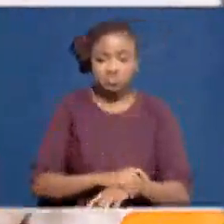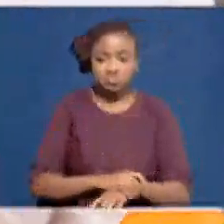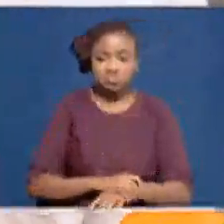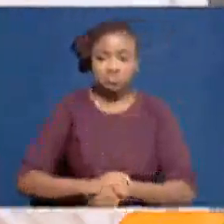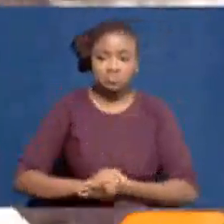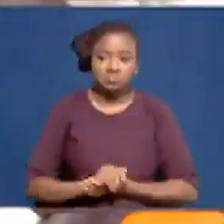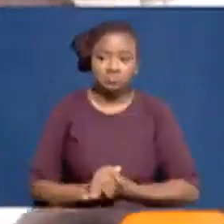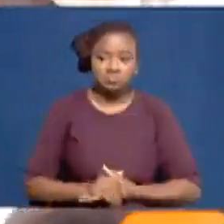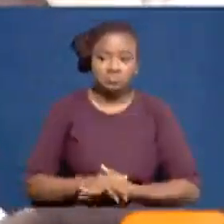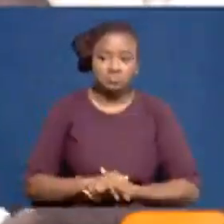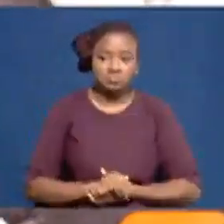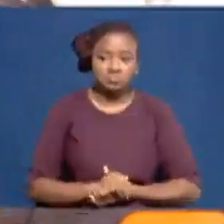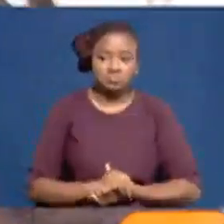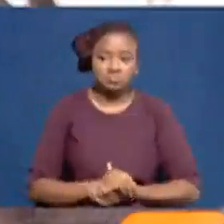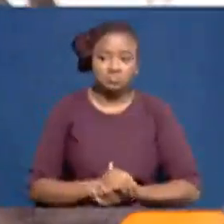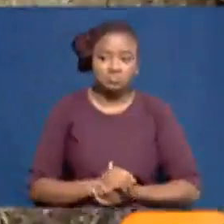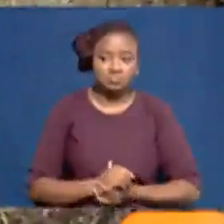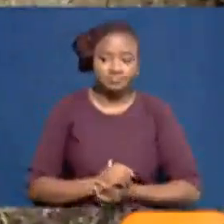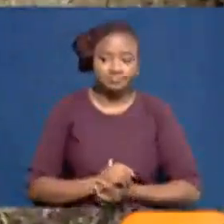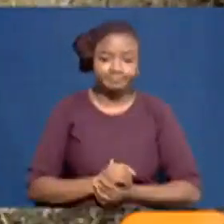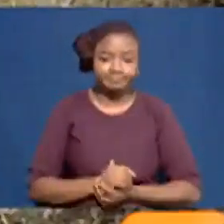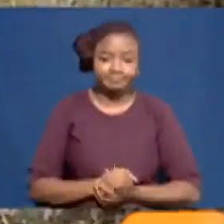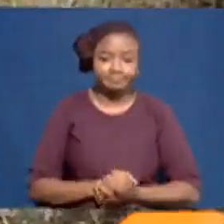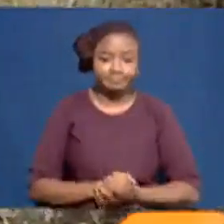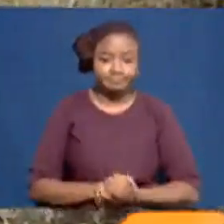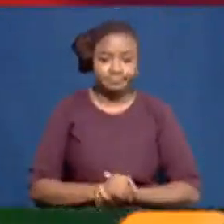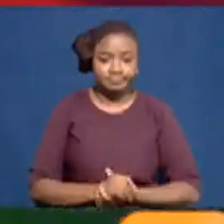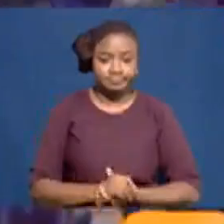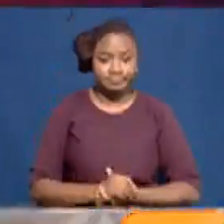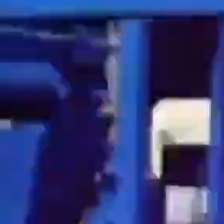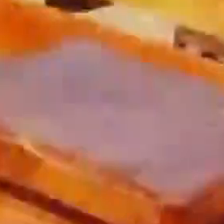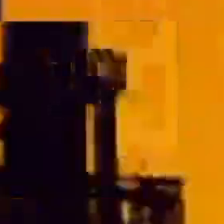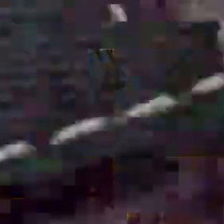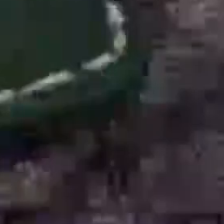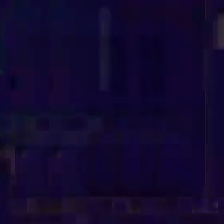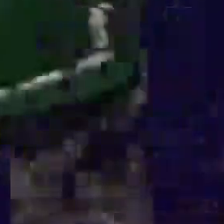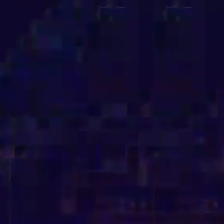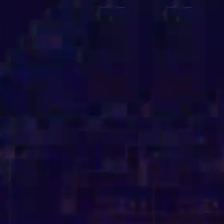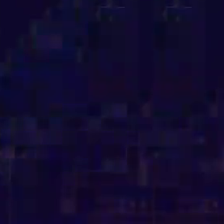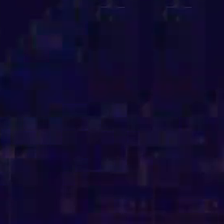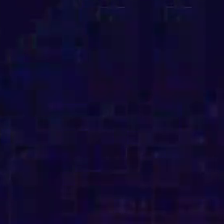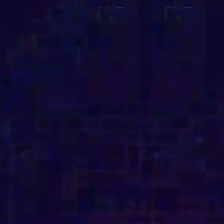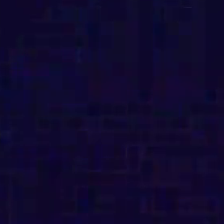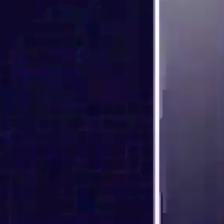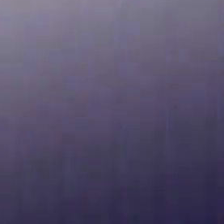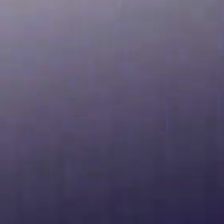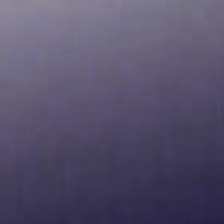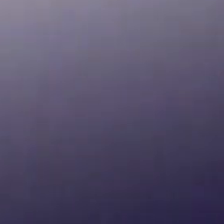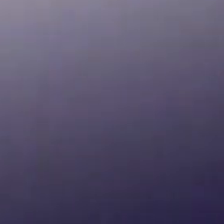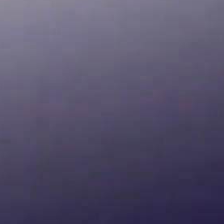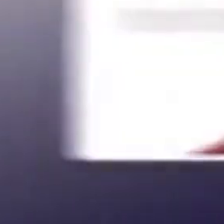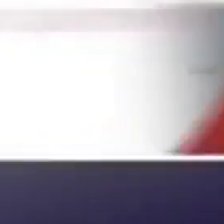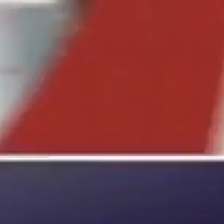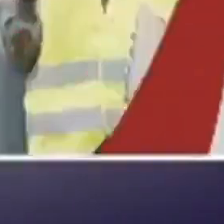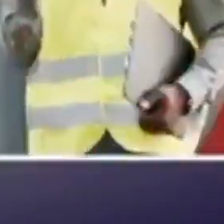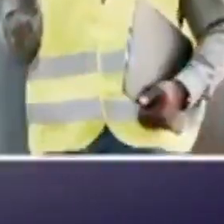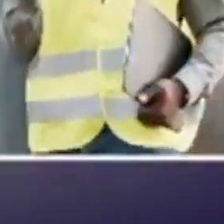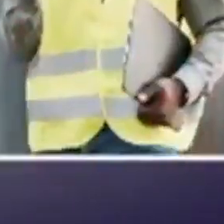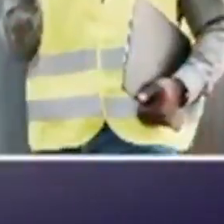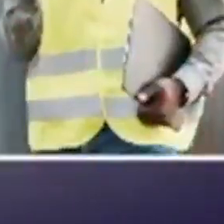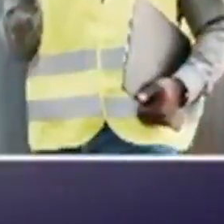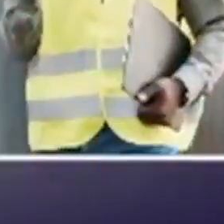Edward Chweya, Made in Kenya, Citizen TV. Made in Kenya, brought to you by Equity.